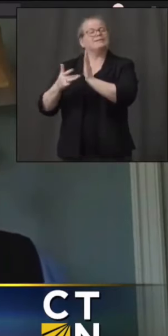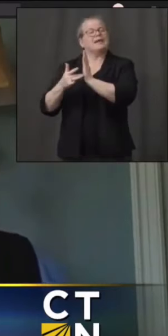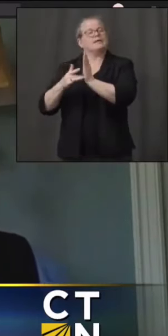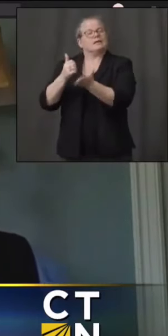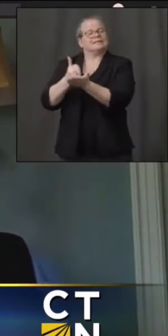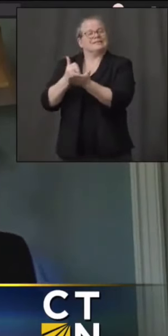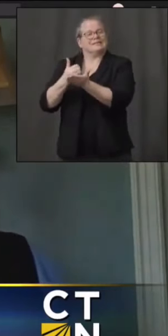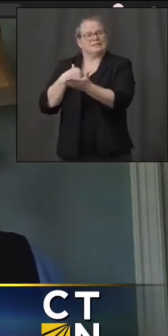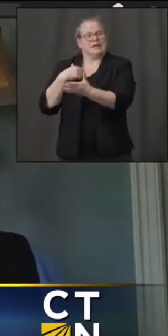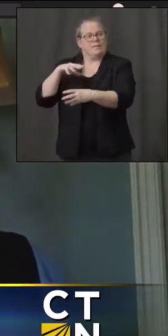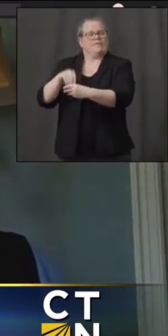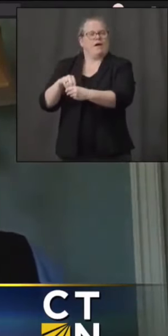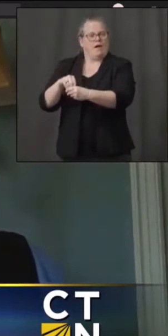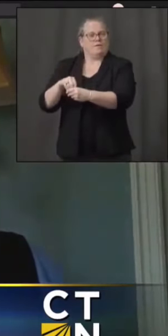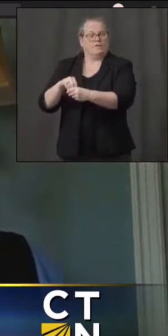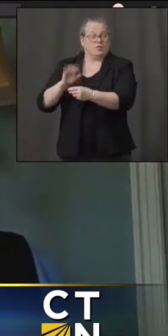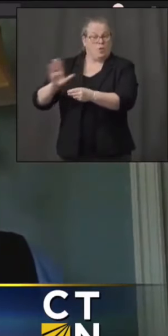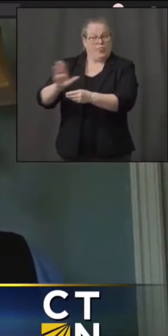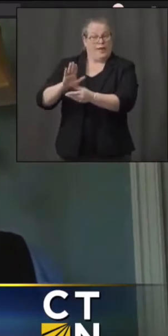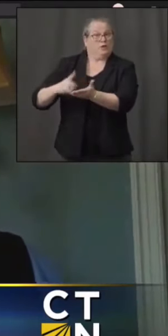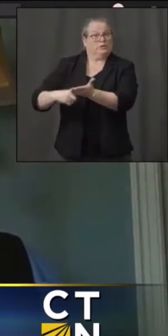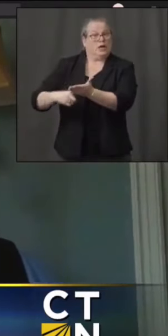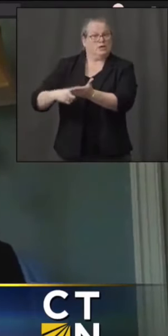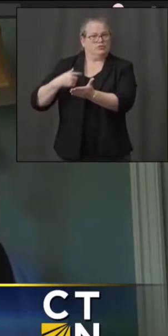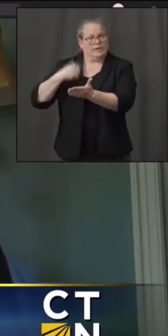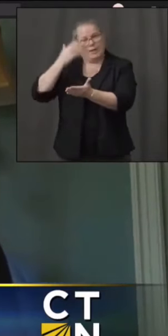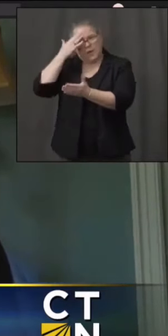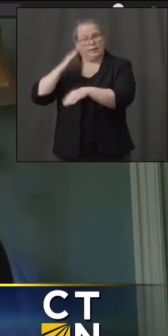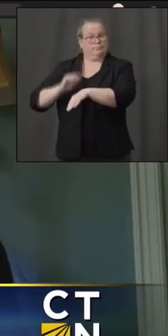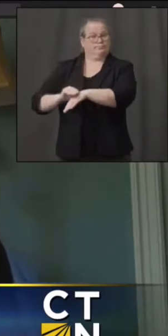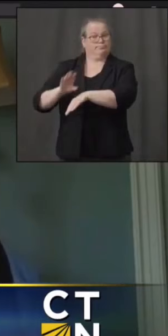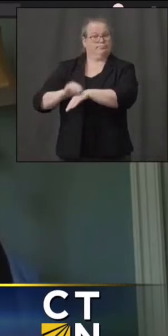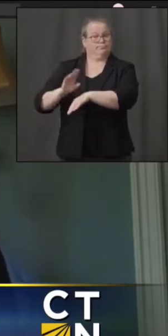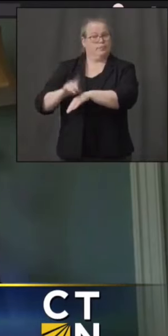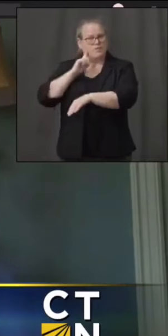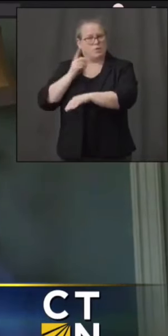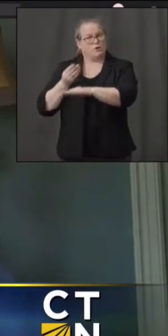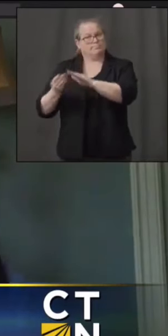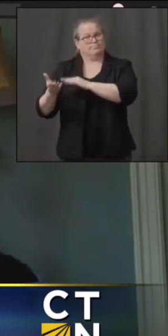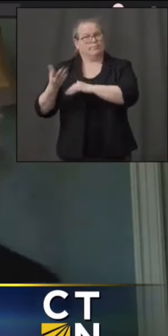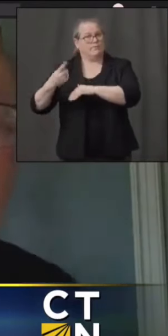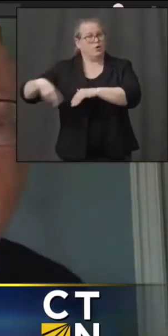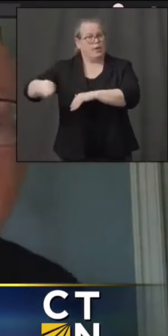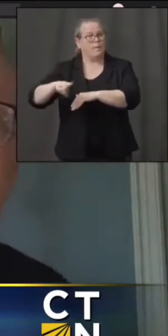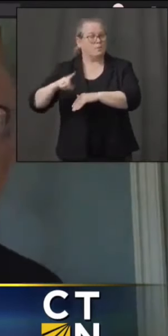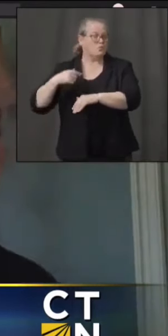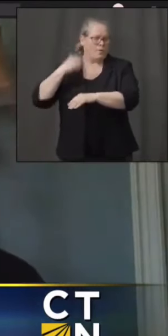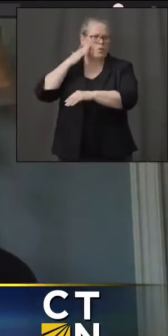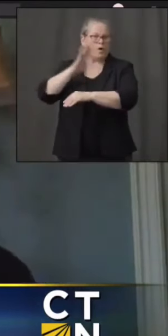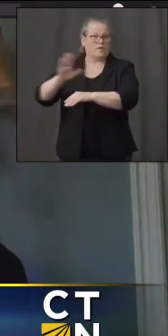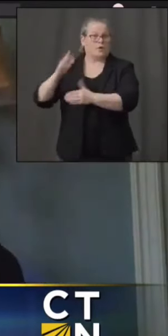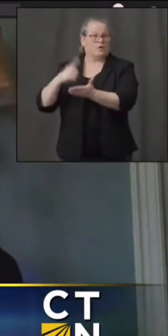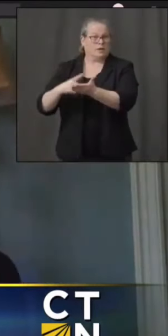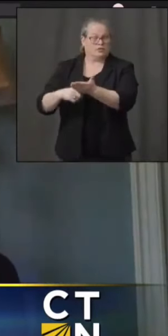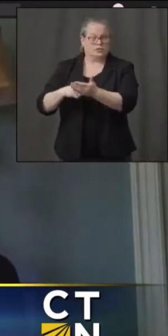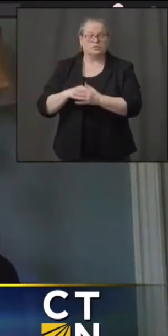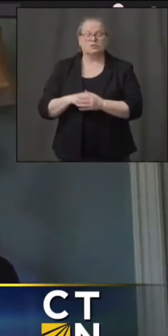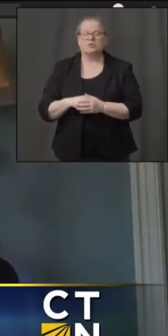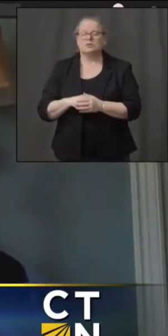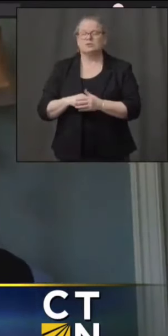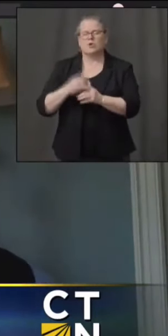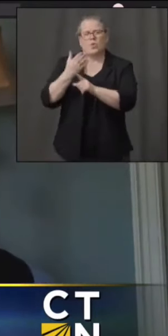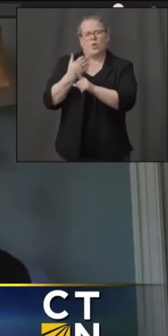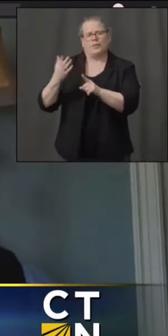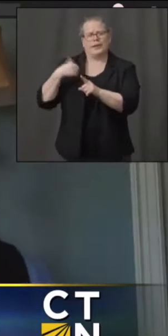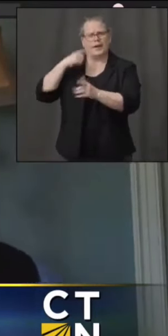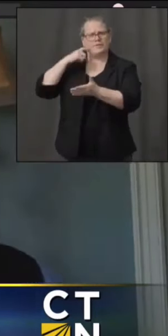discussions. And one of the things that I've been increasingly aware of over the past couple weeks is how many